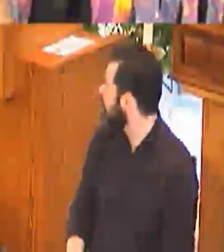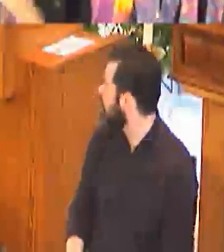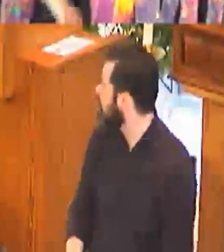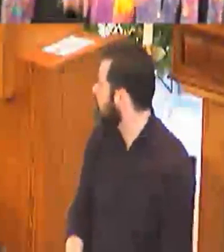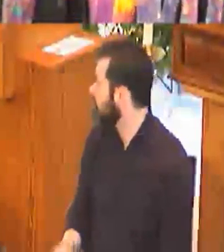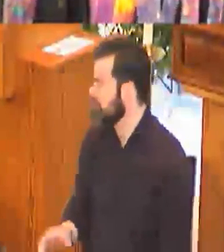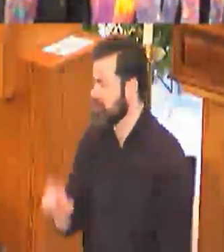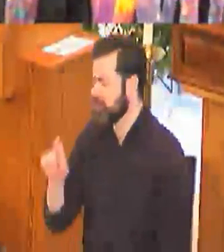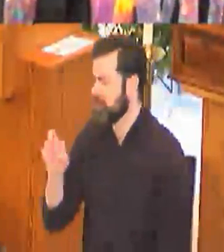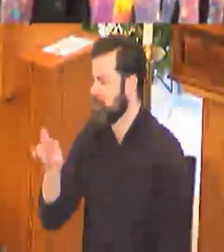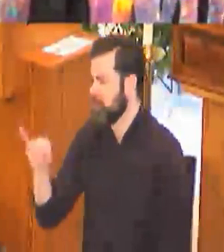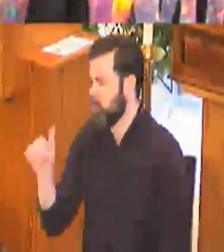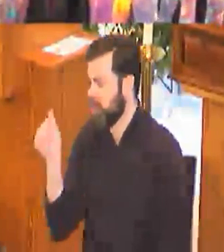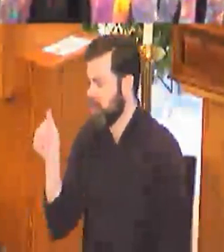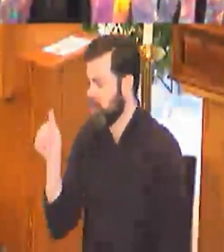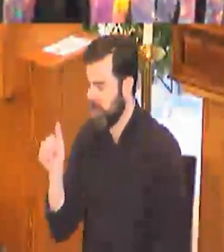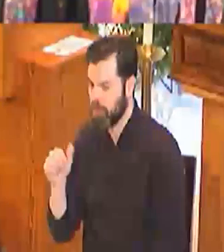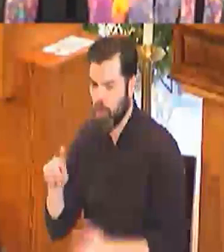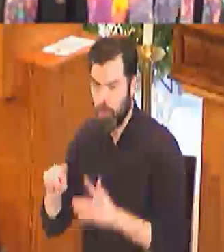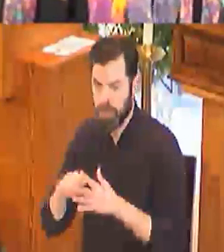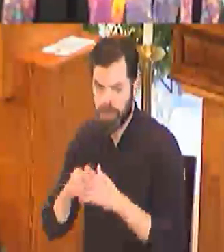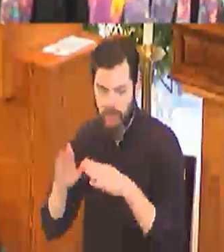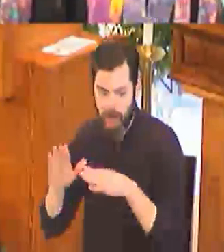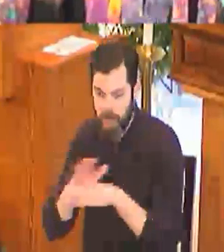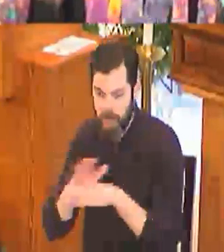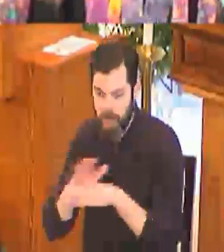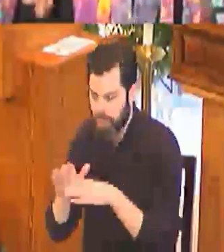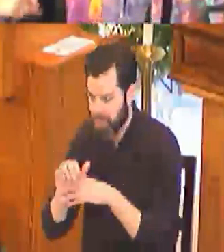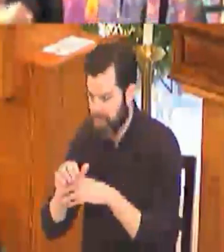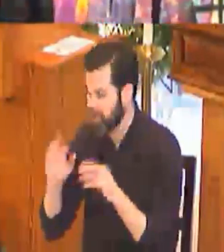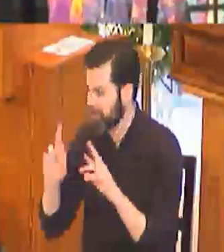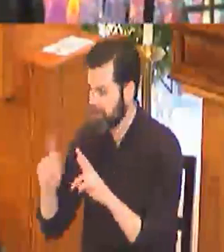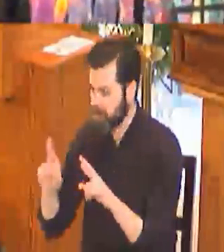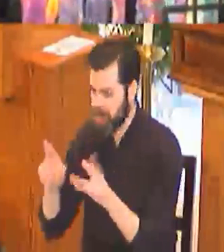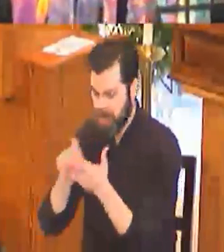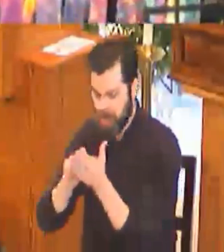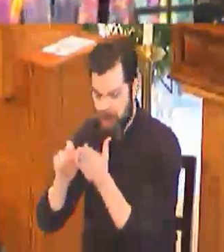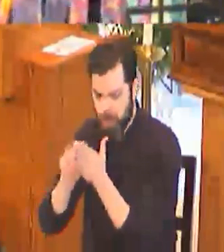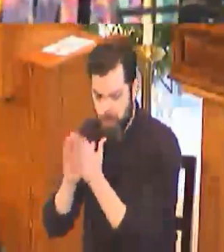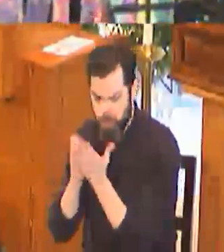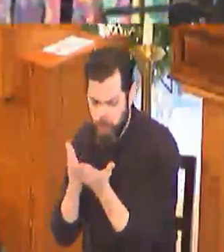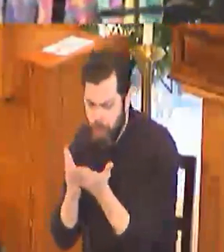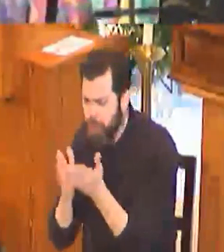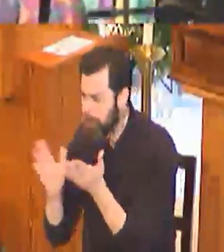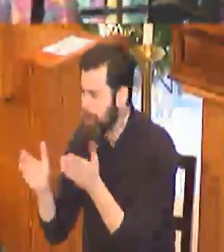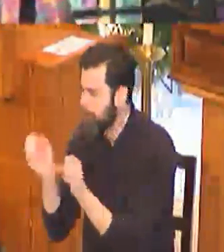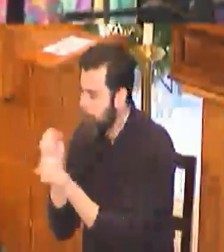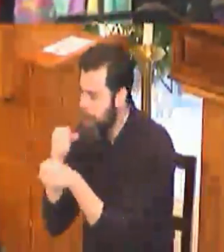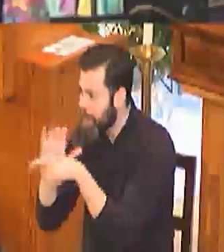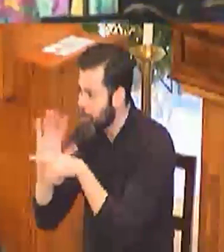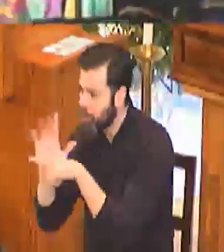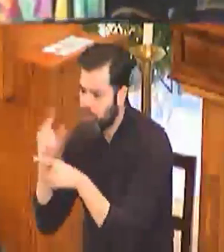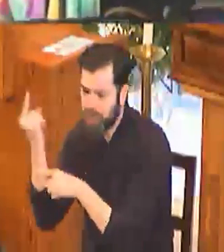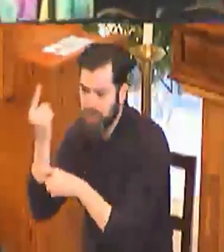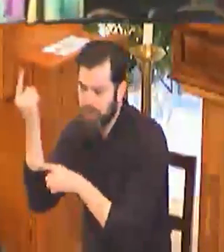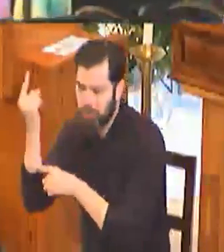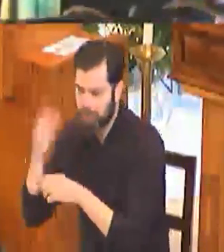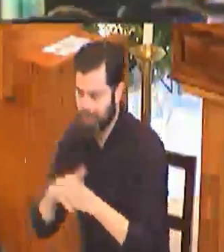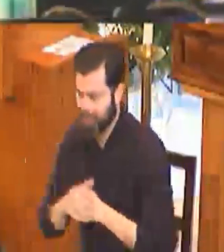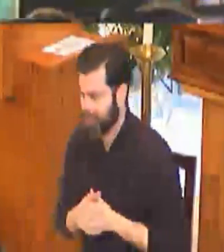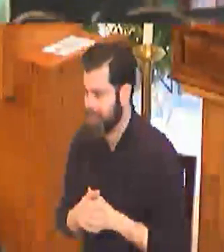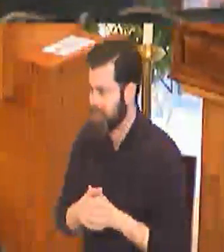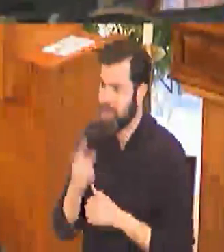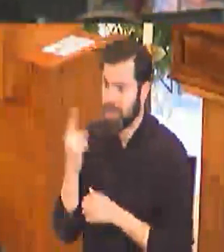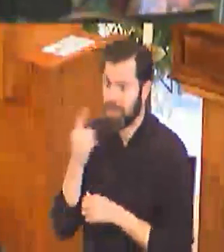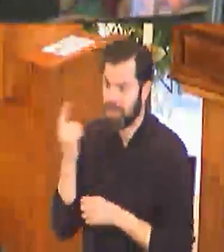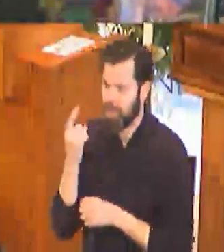We're getting ready to start a business, a practice. Yeah, we're gonna write a book, score a film, who knows? Yep, somebody's gonna